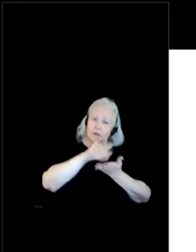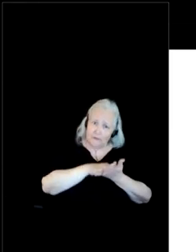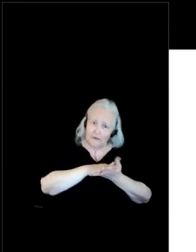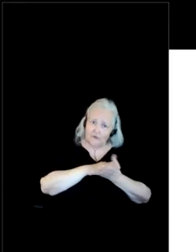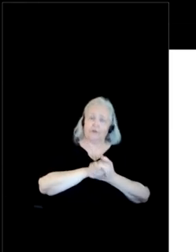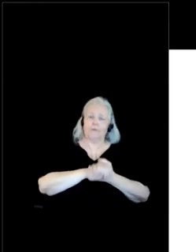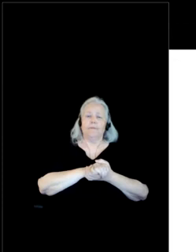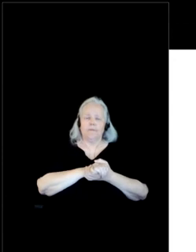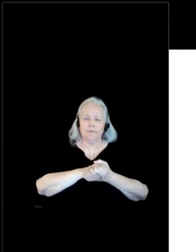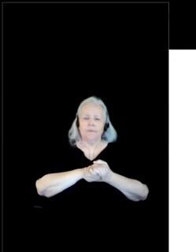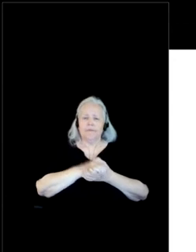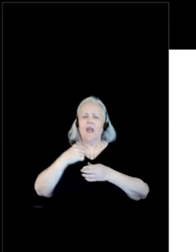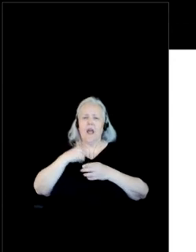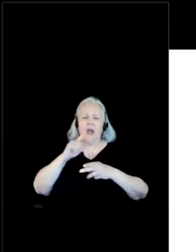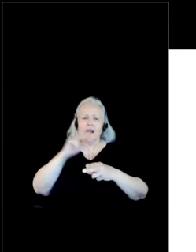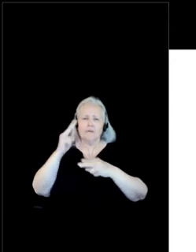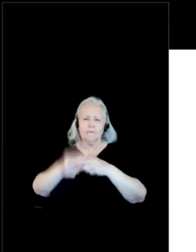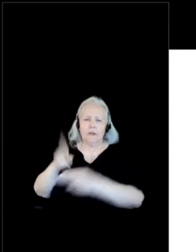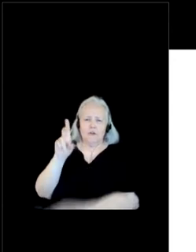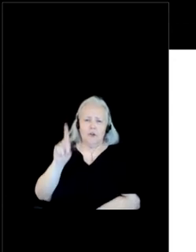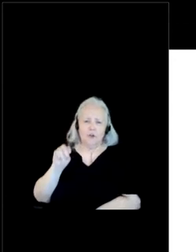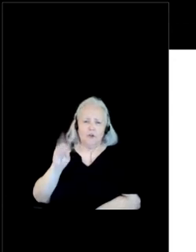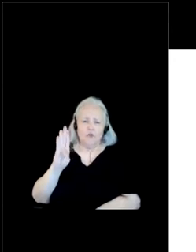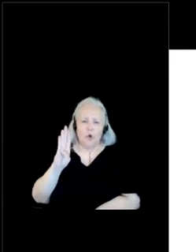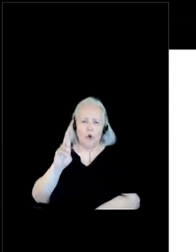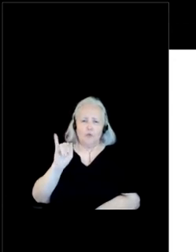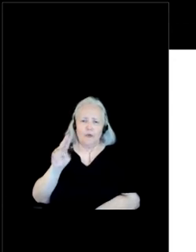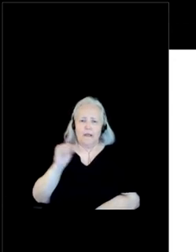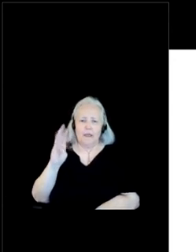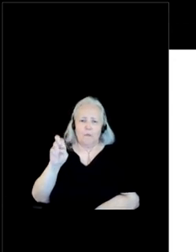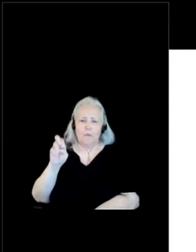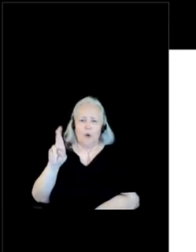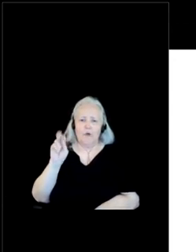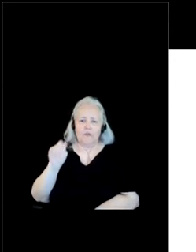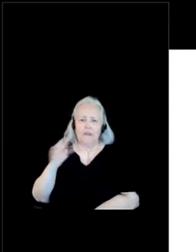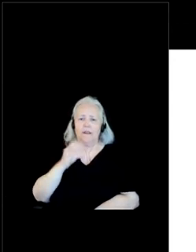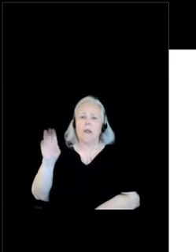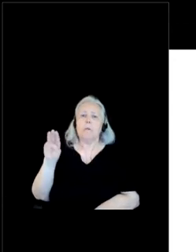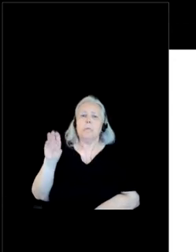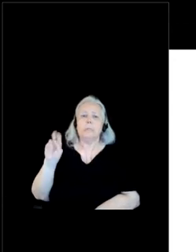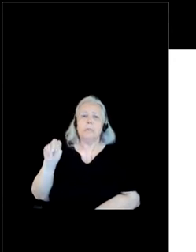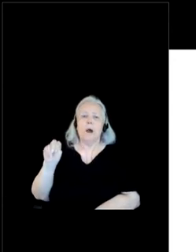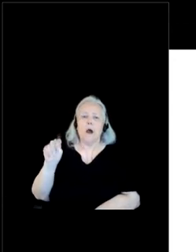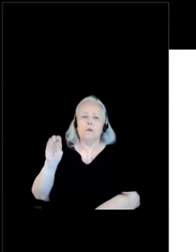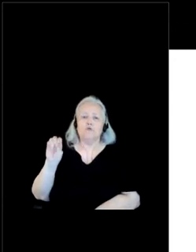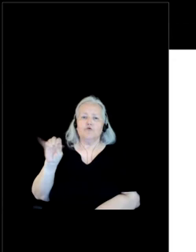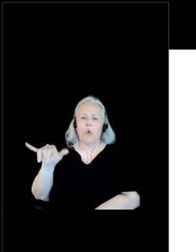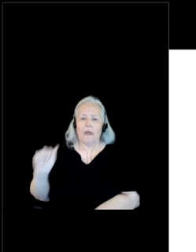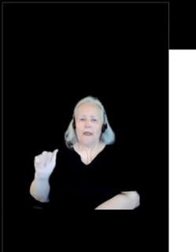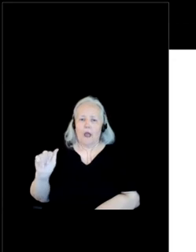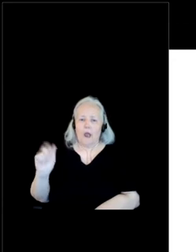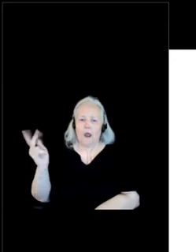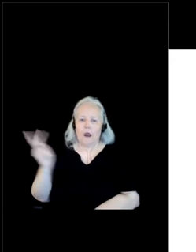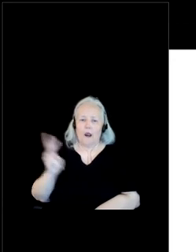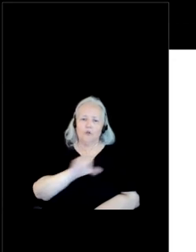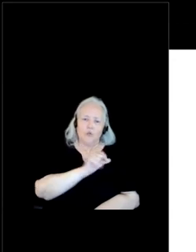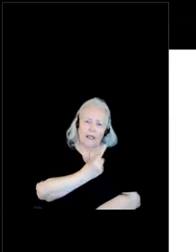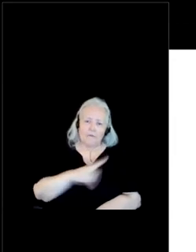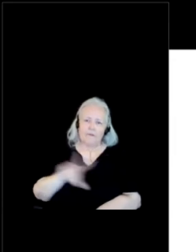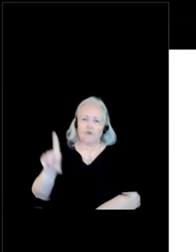I've cited Dobin and Burson 2011 and Montoya 2020, where, you know, these are some cases of people arguing